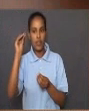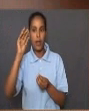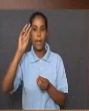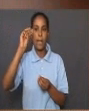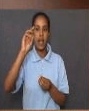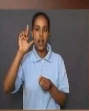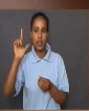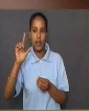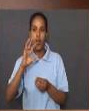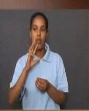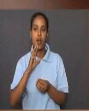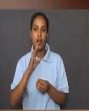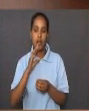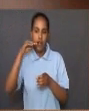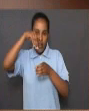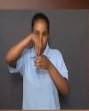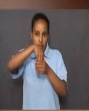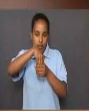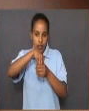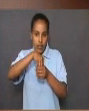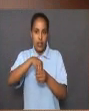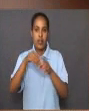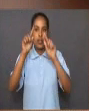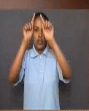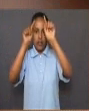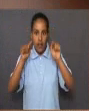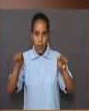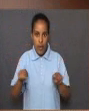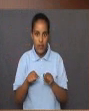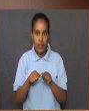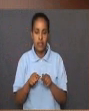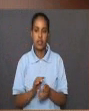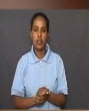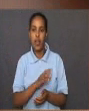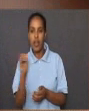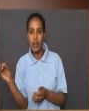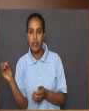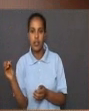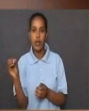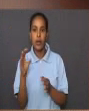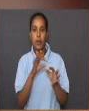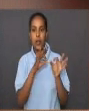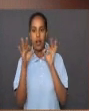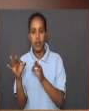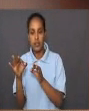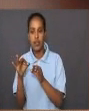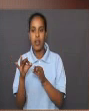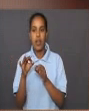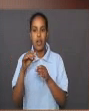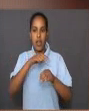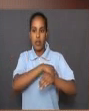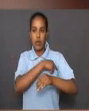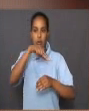50 milliliters of water into the Erlenmeyer flask and placing